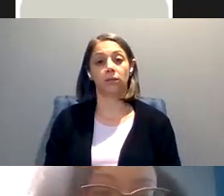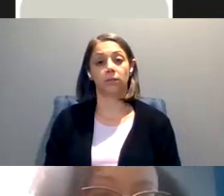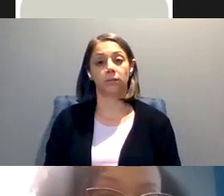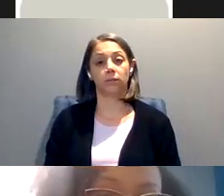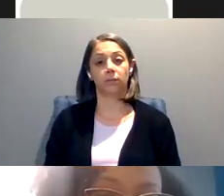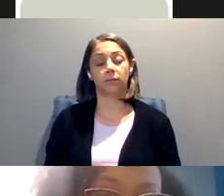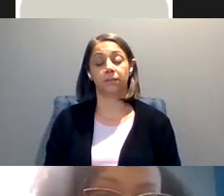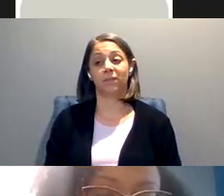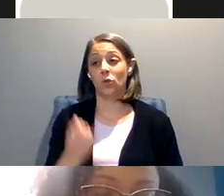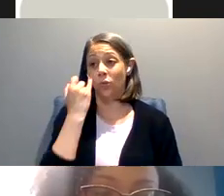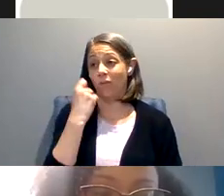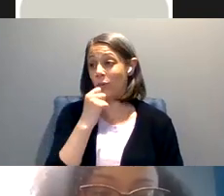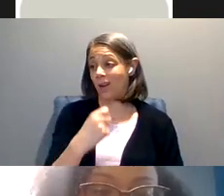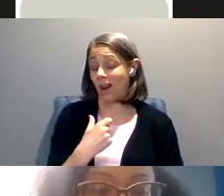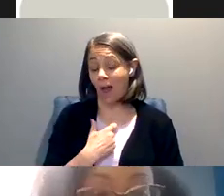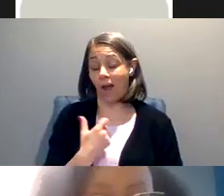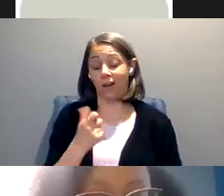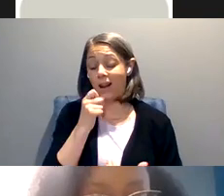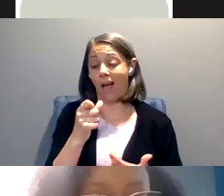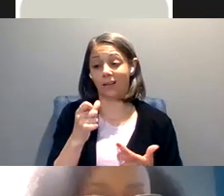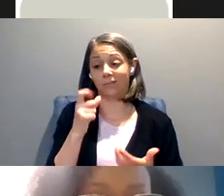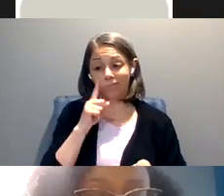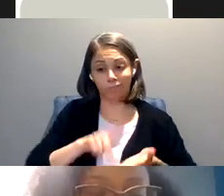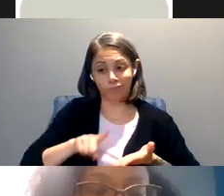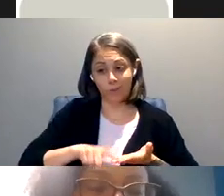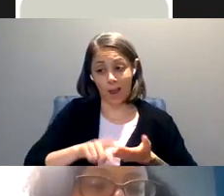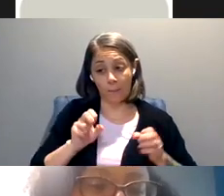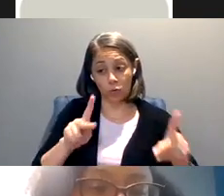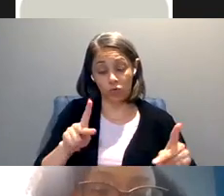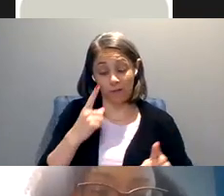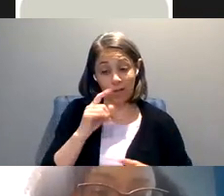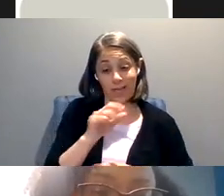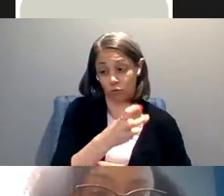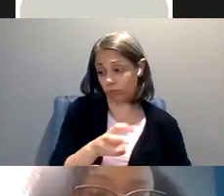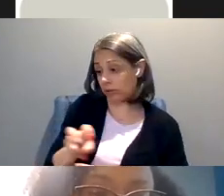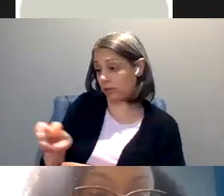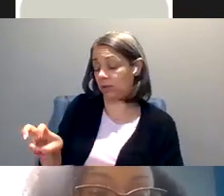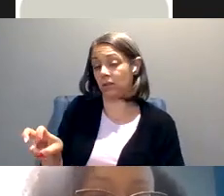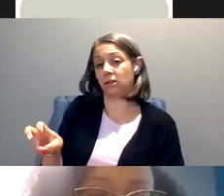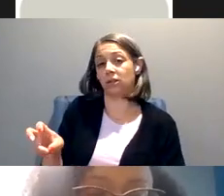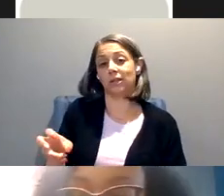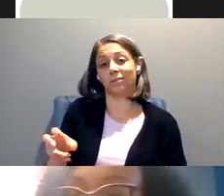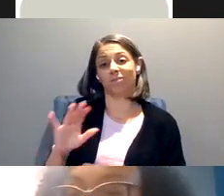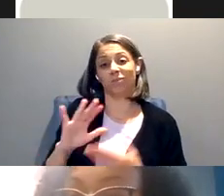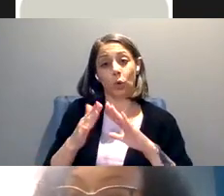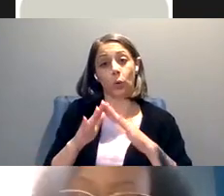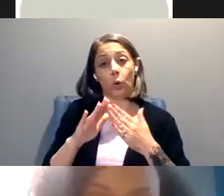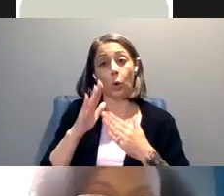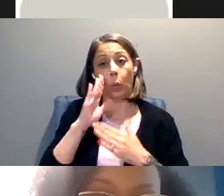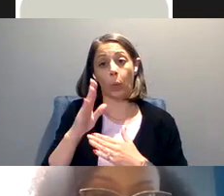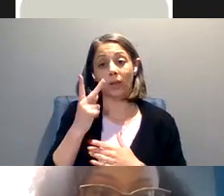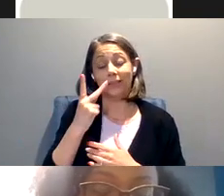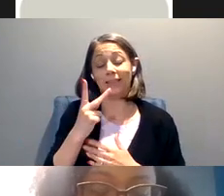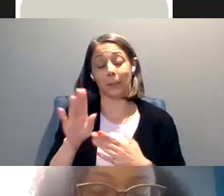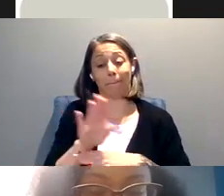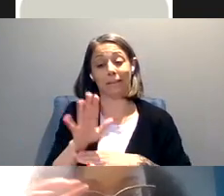fail to examine the opportunity around that transition, our community will surely see business